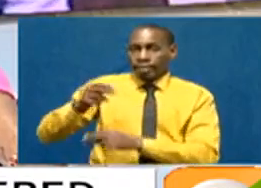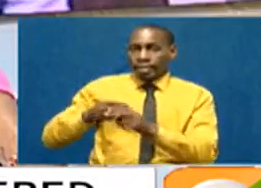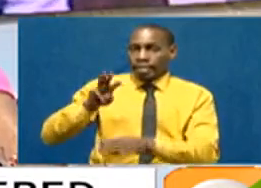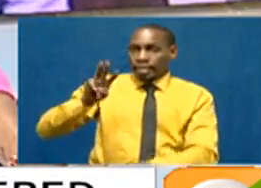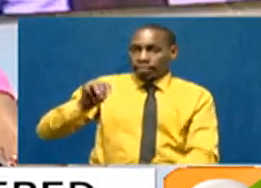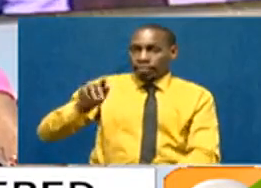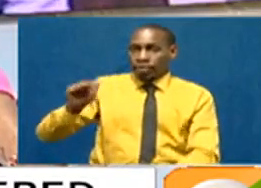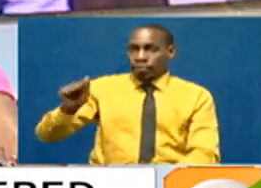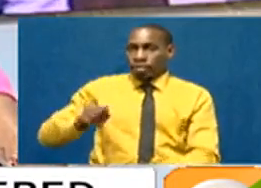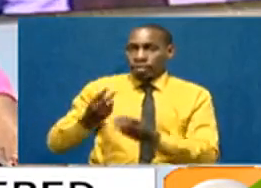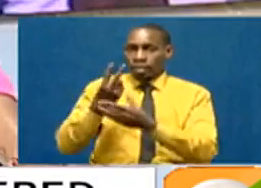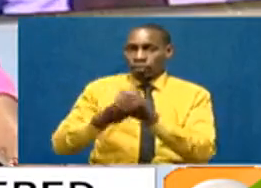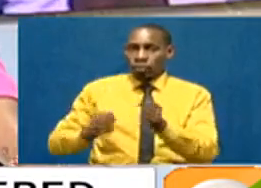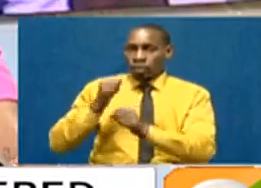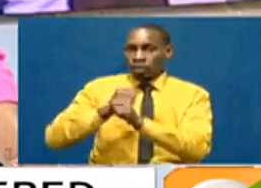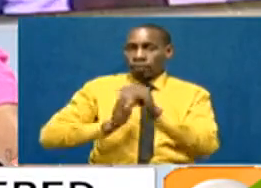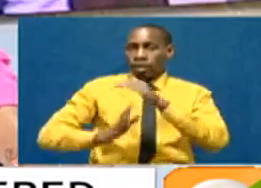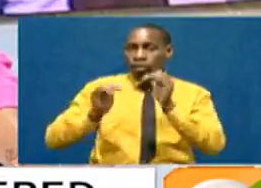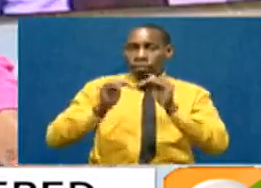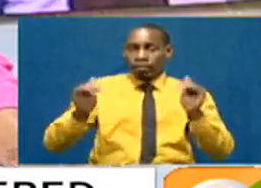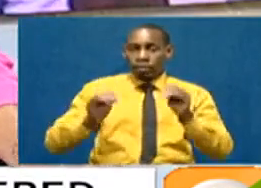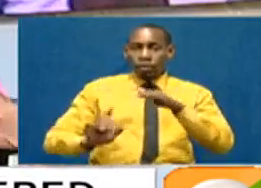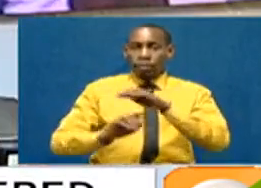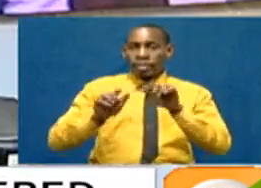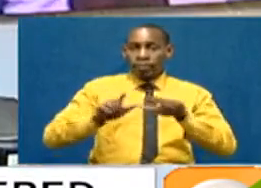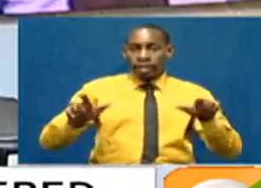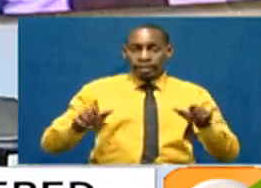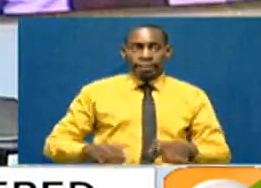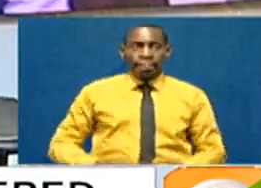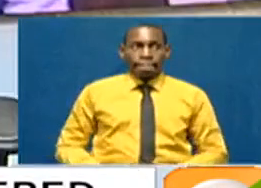who both served at a senior level in the defunct Ministry of Lands.